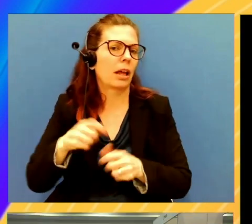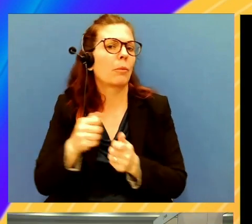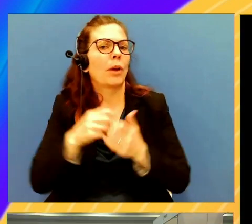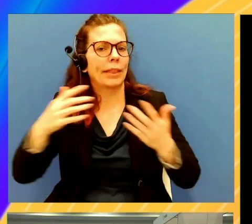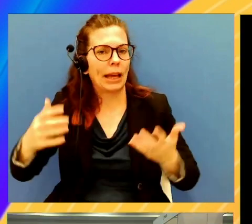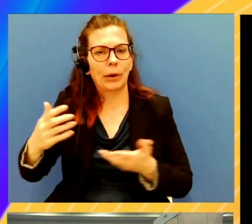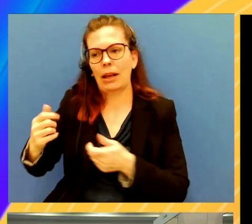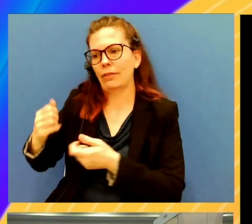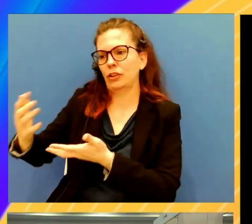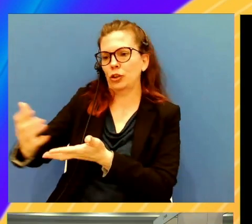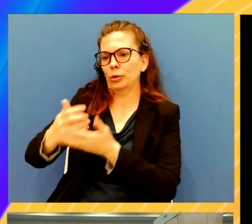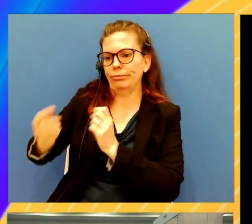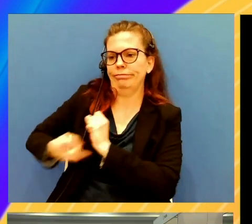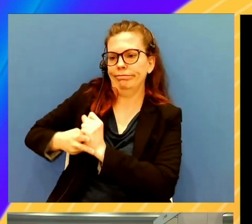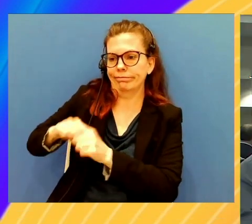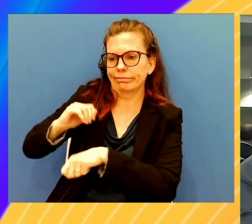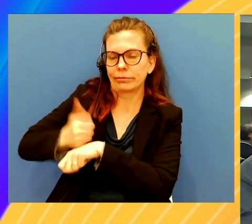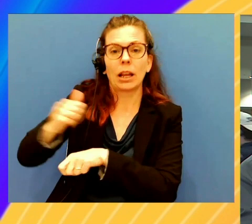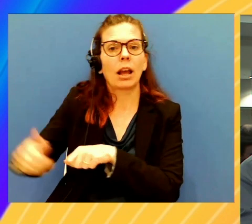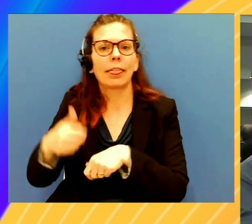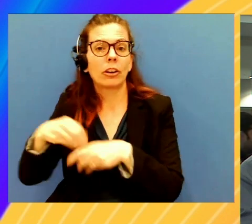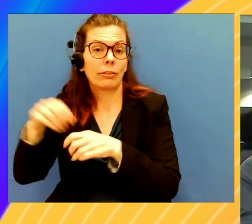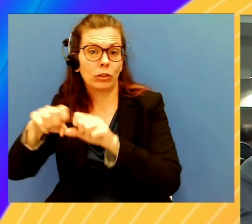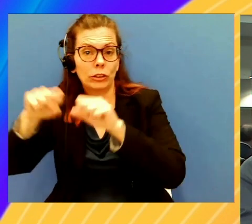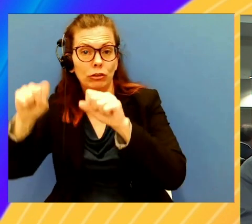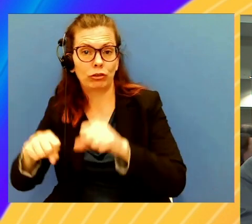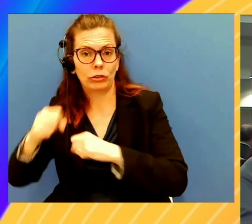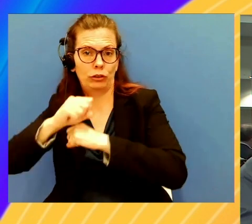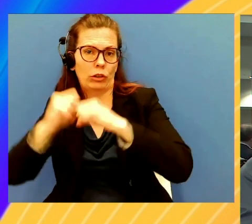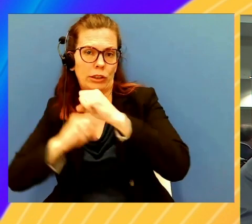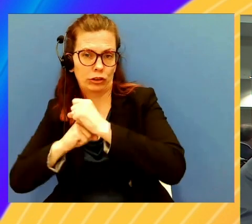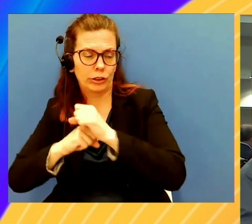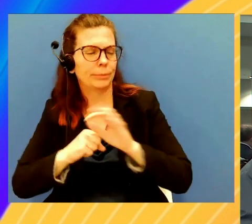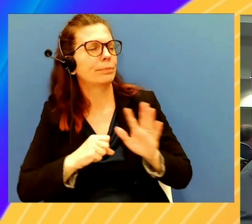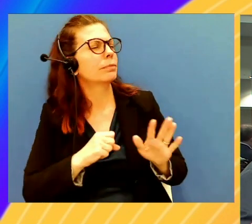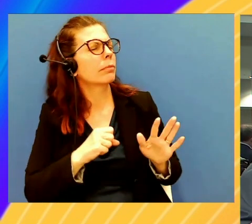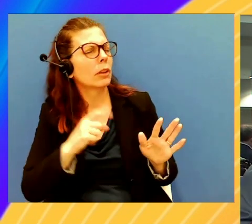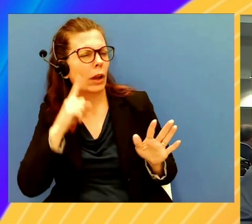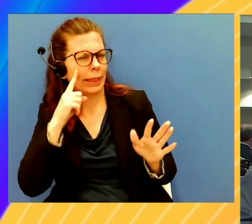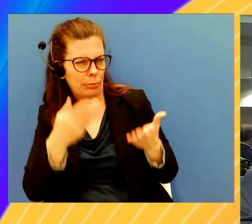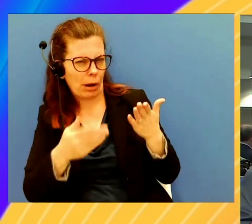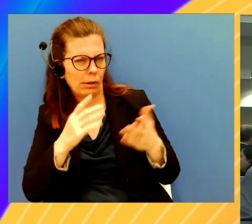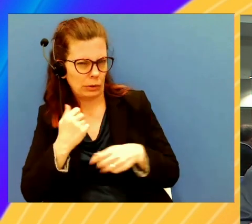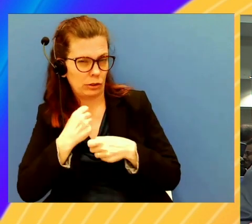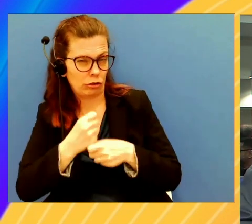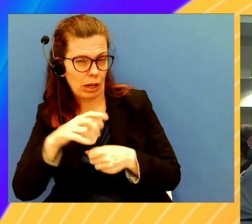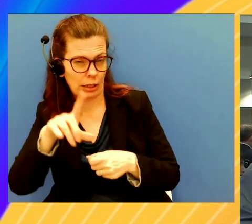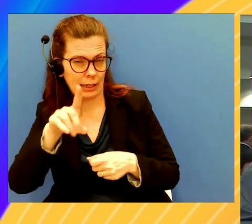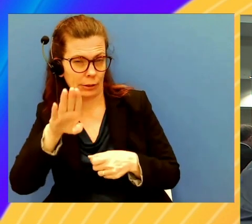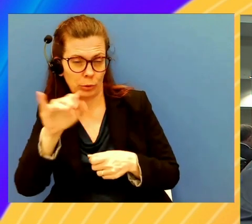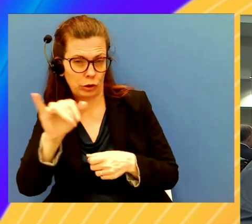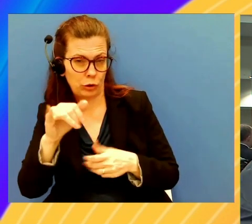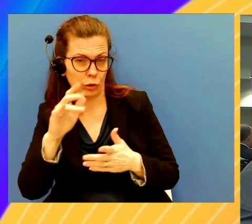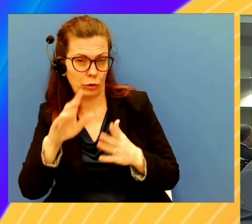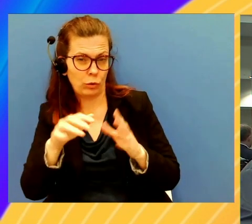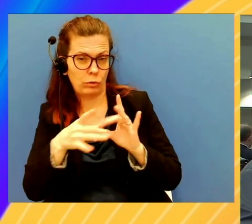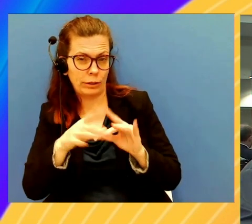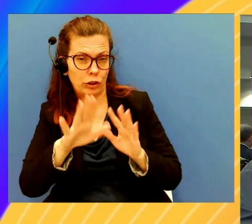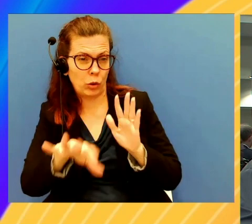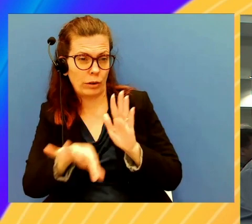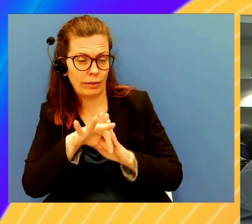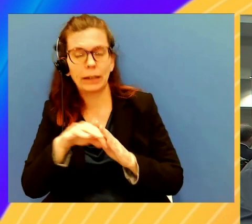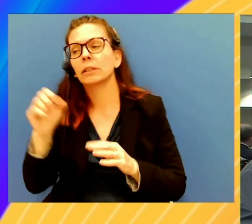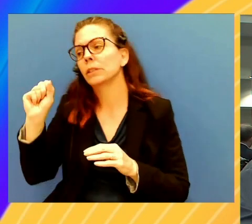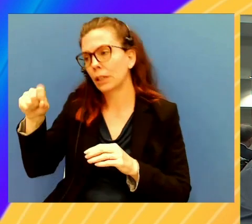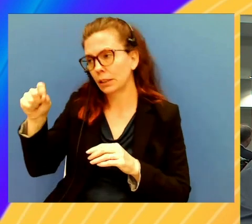infrastructure. Yeah, then I imagine you'd probably want to take it a step further and do a dashboard Yes. of those findings. Yes, querying is one,